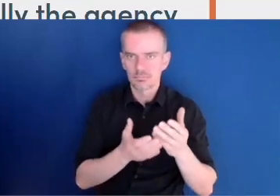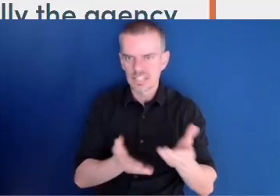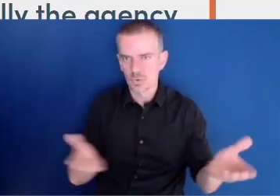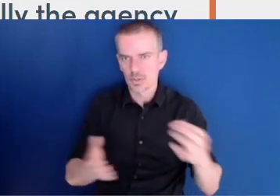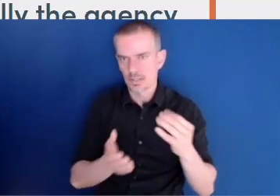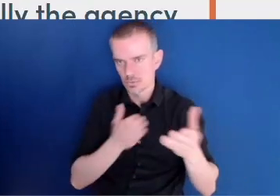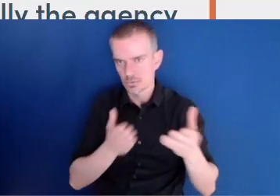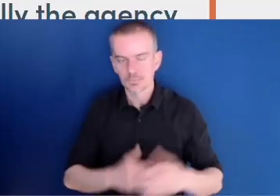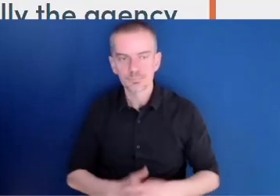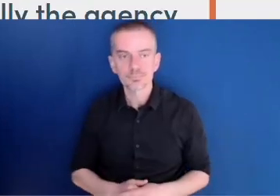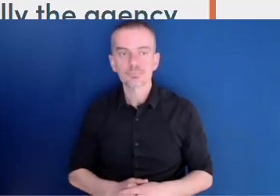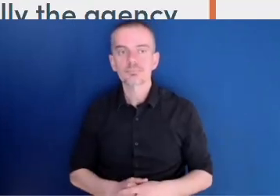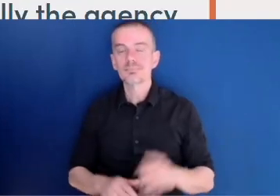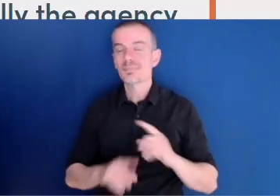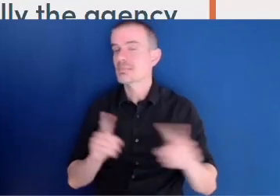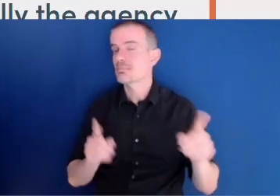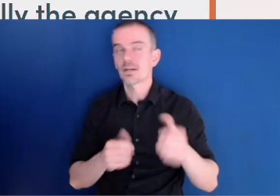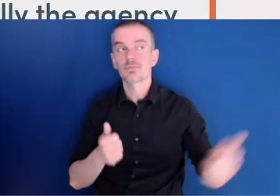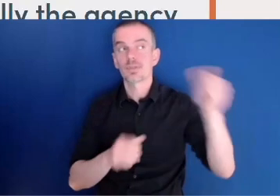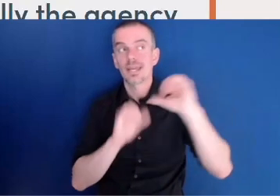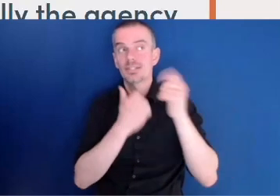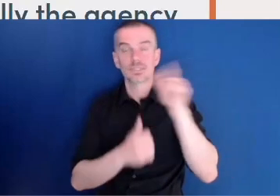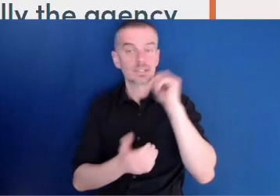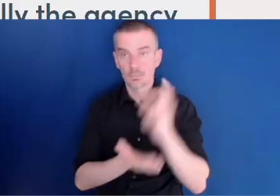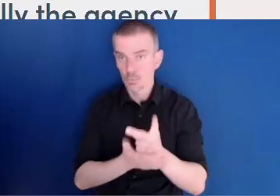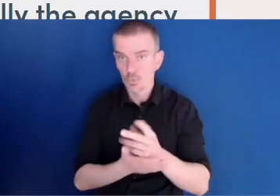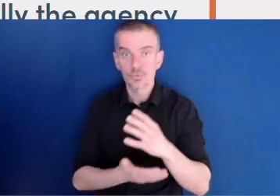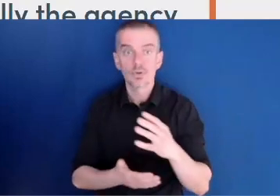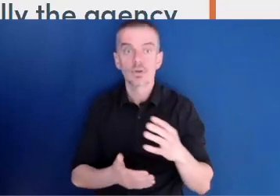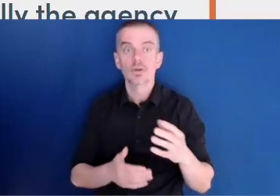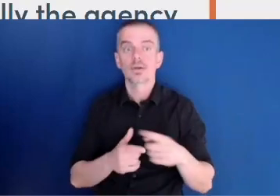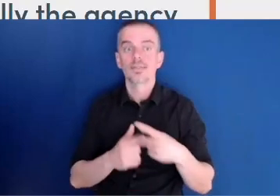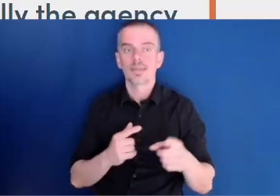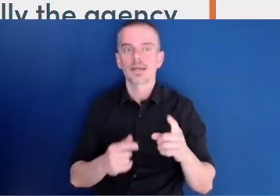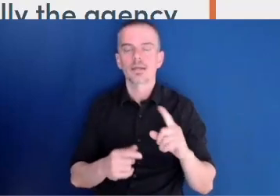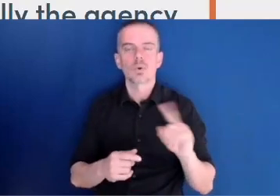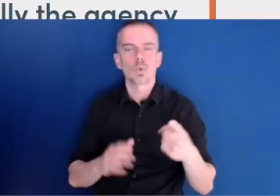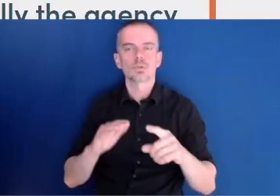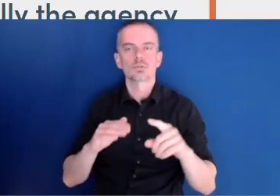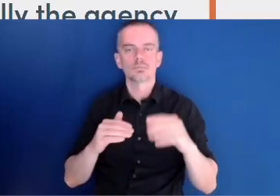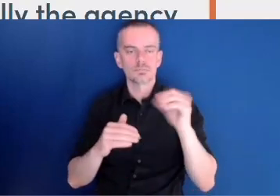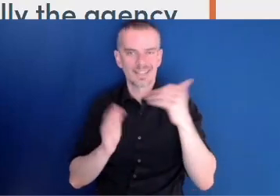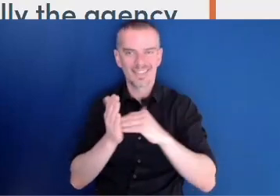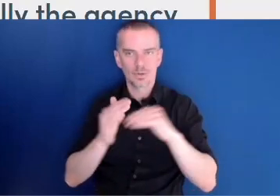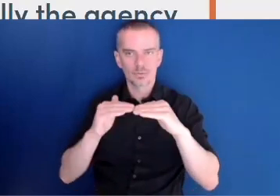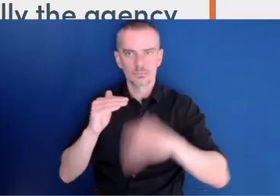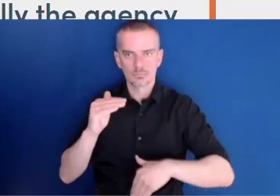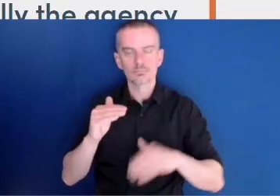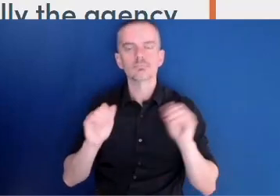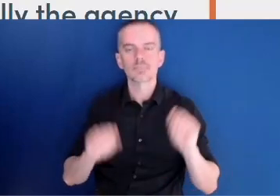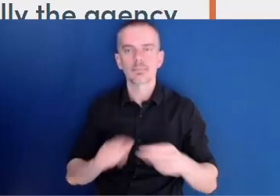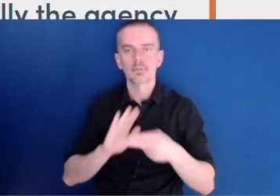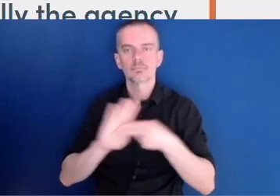that approval from your cognizant agency, then anything below 10,000 can be micro purchase threshold, or